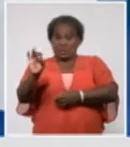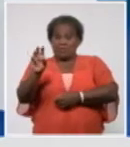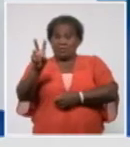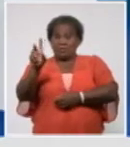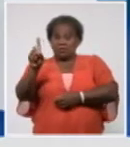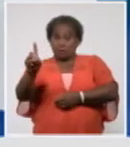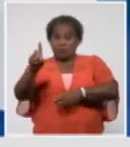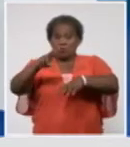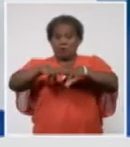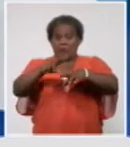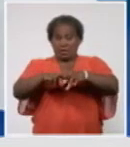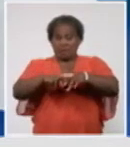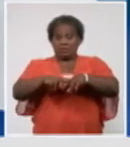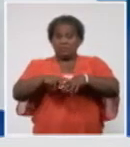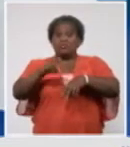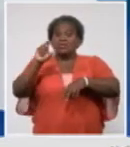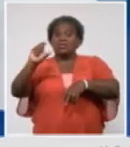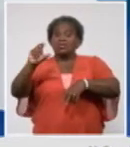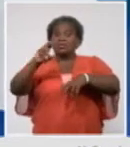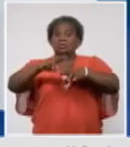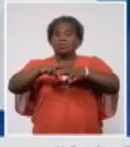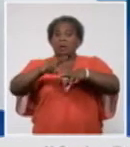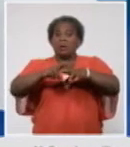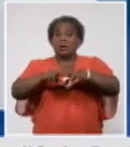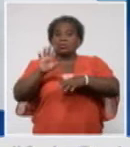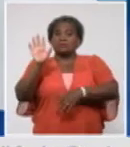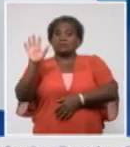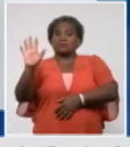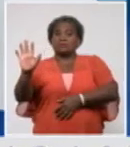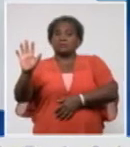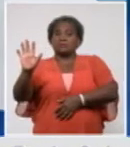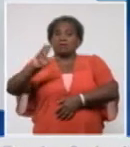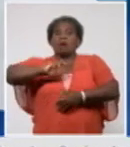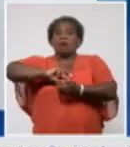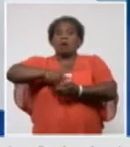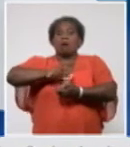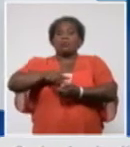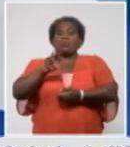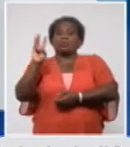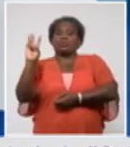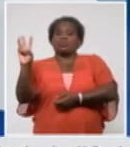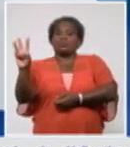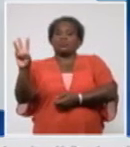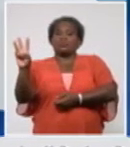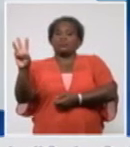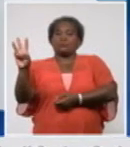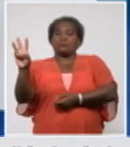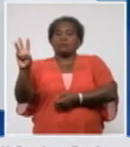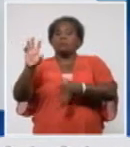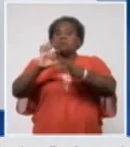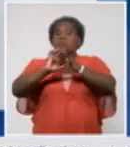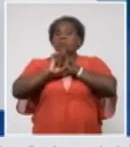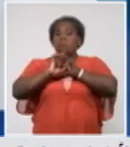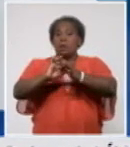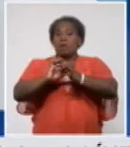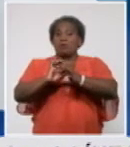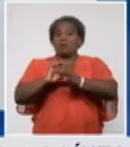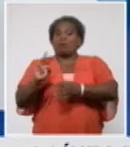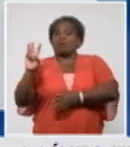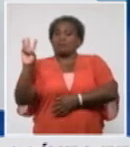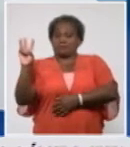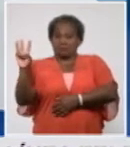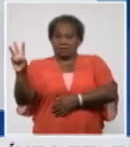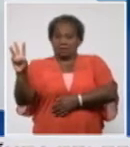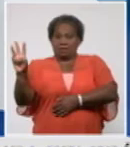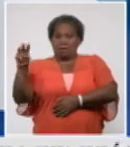cases each from Marianao, Habana Vieja, and Playa, and the municipalities of Boyeros, 10 de